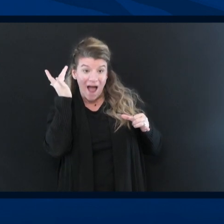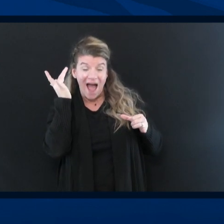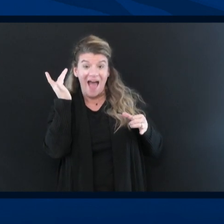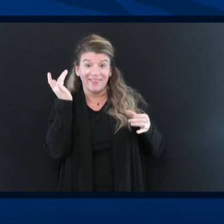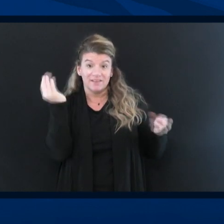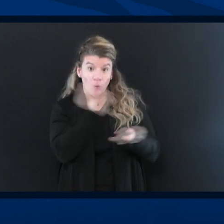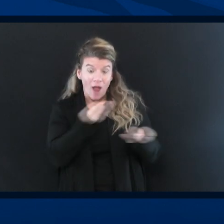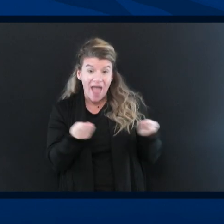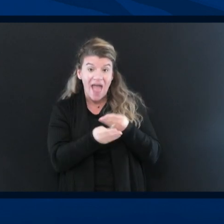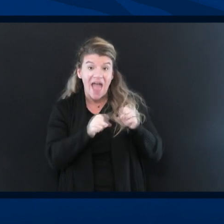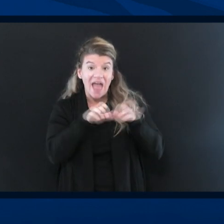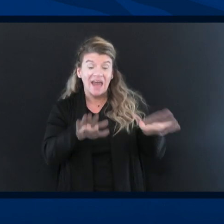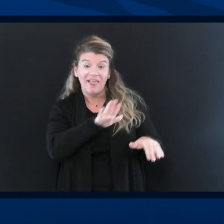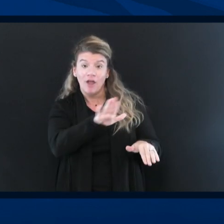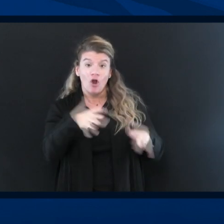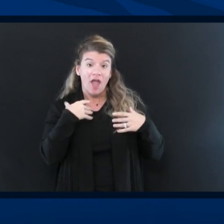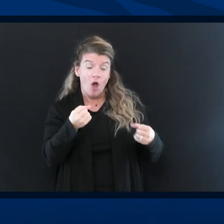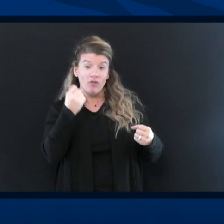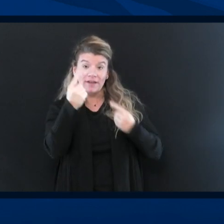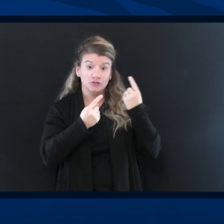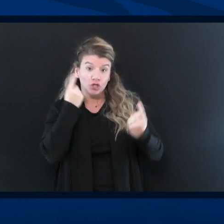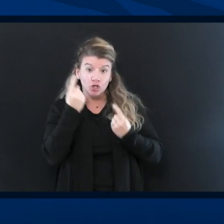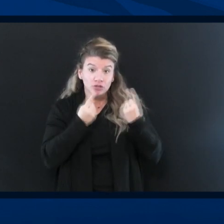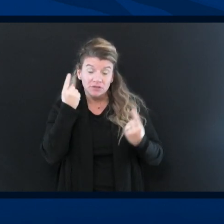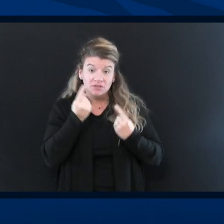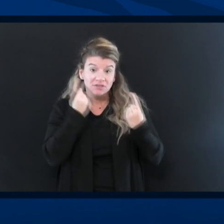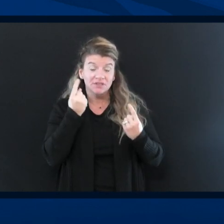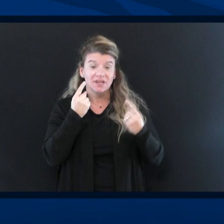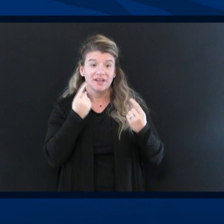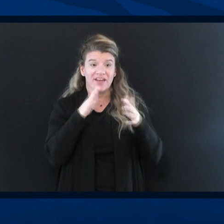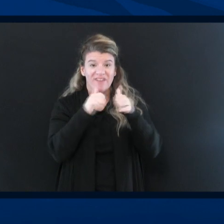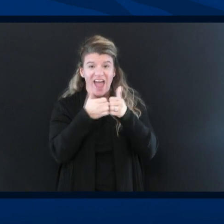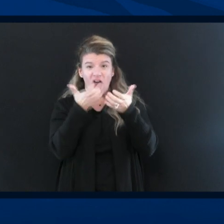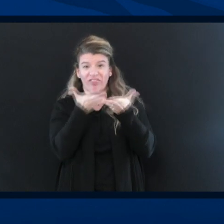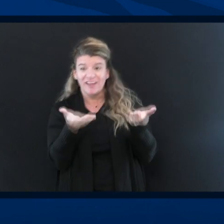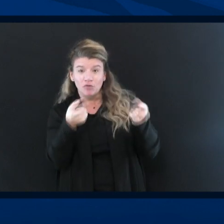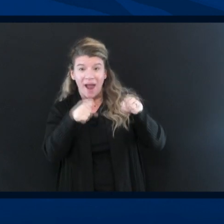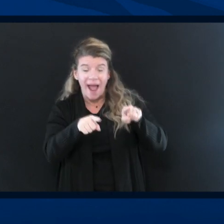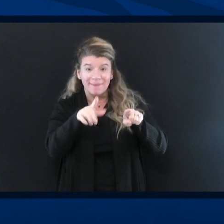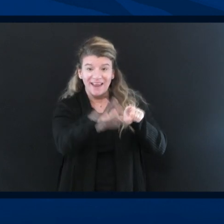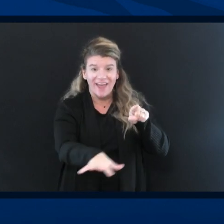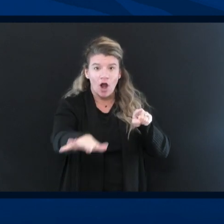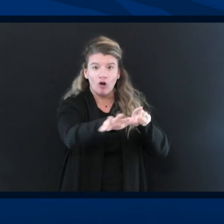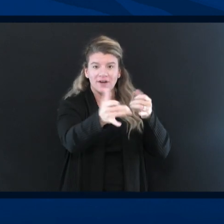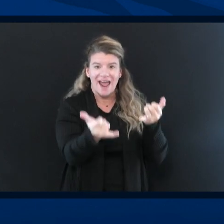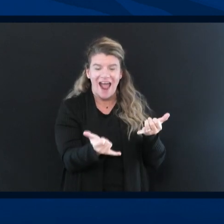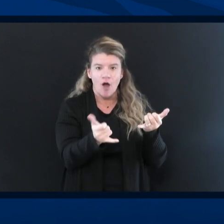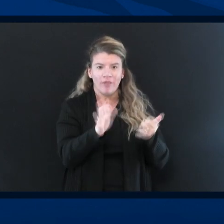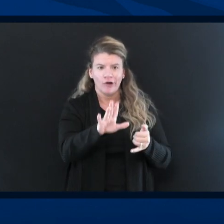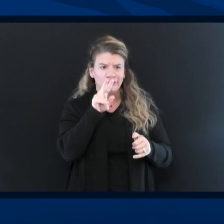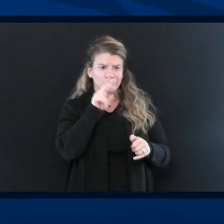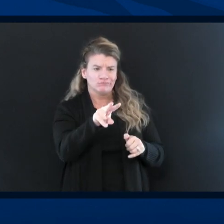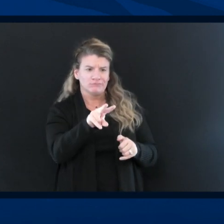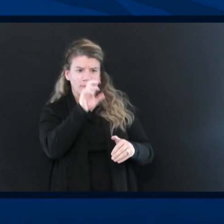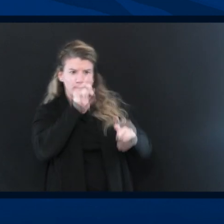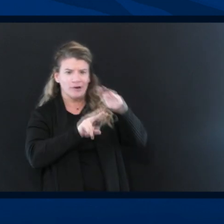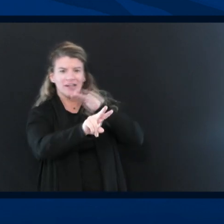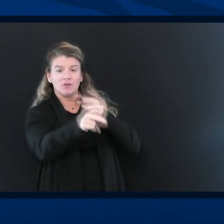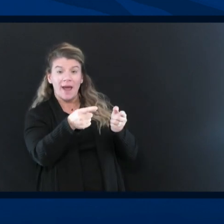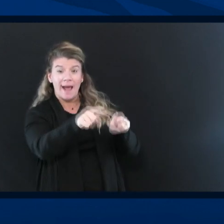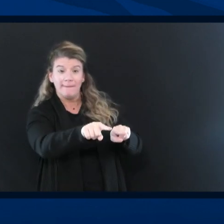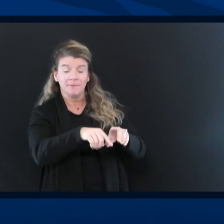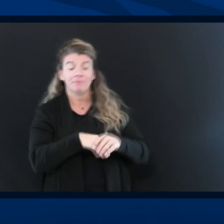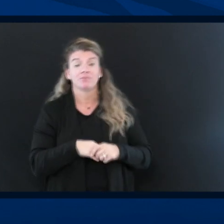COVID and the health concerns of how things are rolling in that county, the direction things are going. And then today we see that